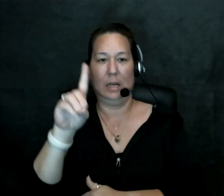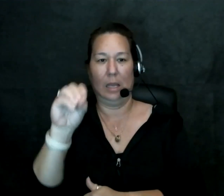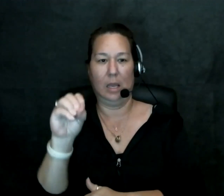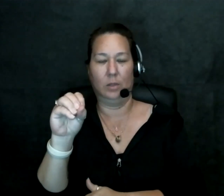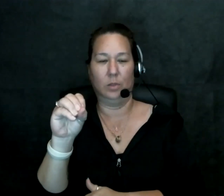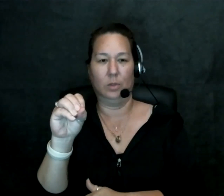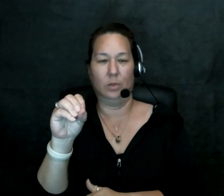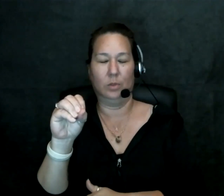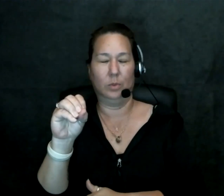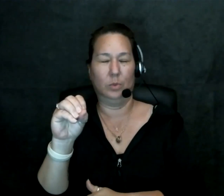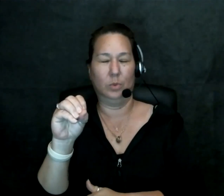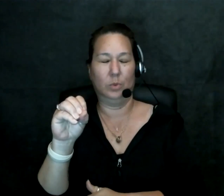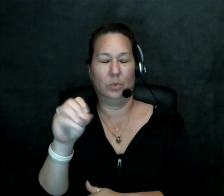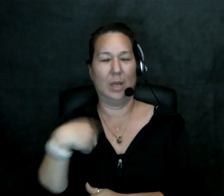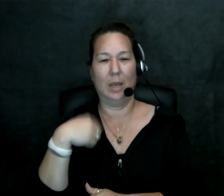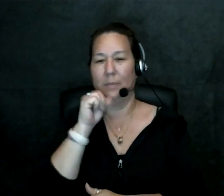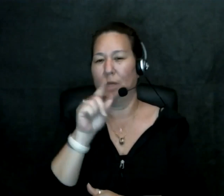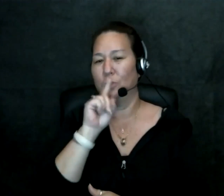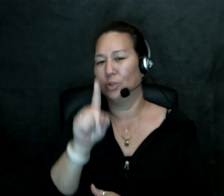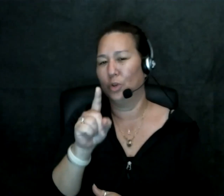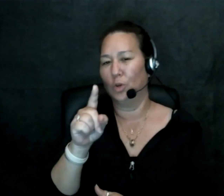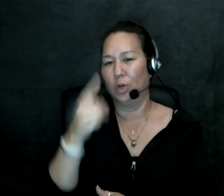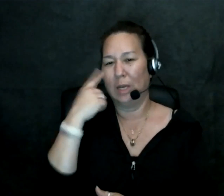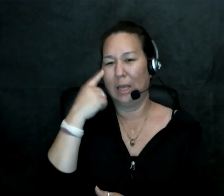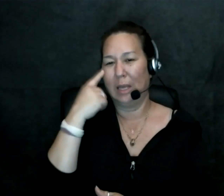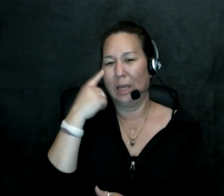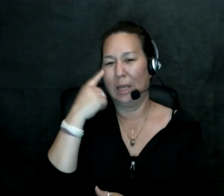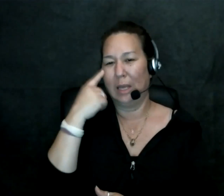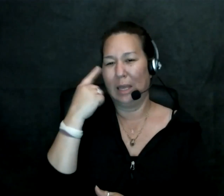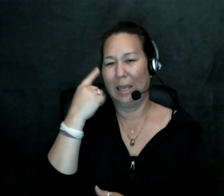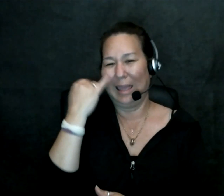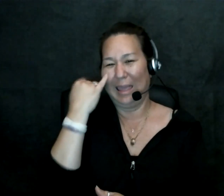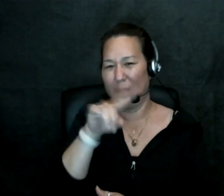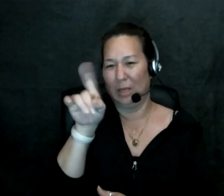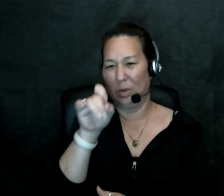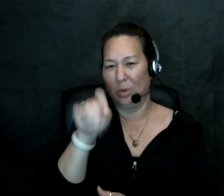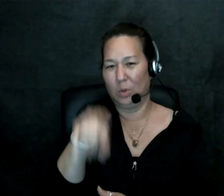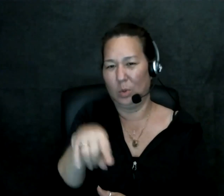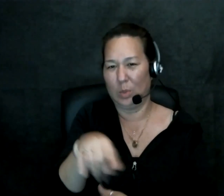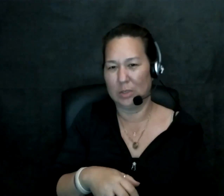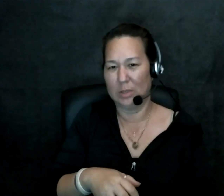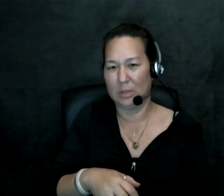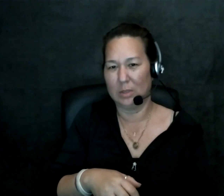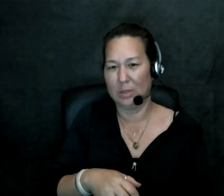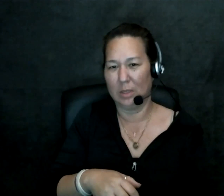So I'm not sure, Dr. Moss or Dr. Hernandez, if you understood that question.